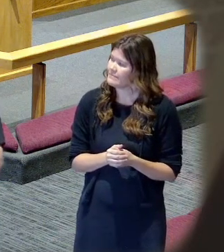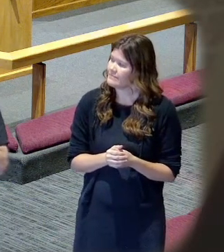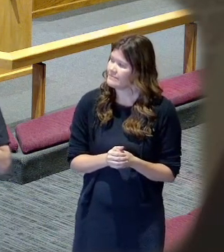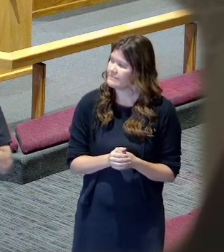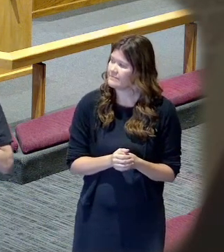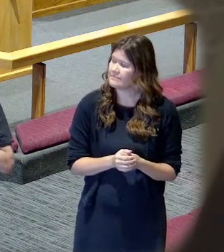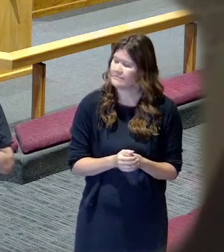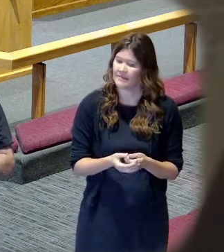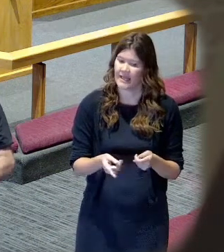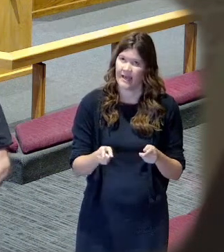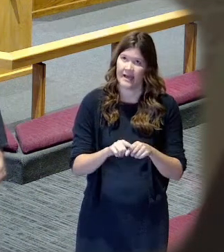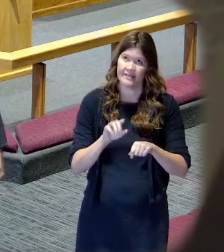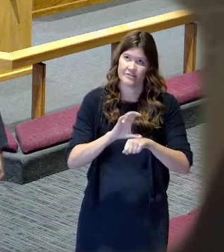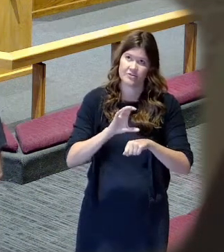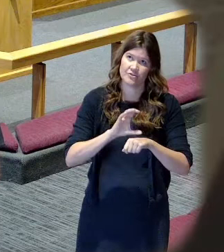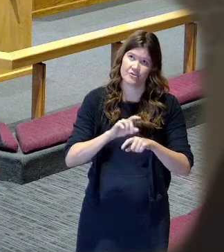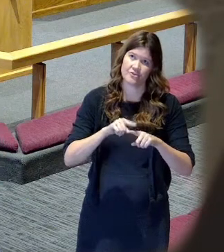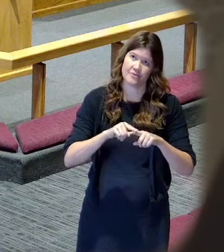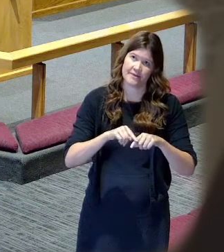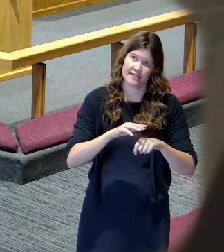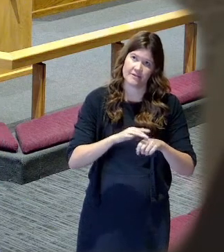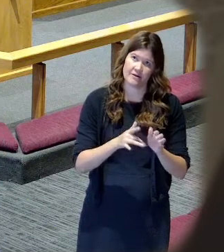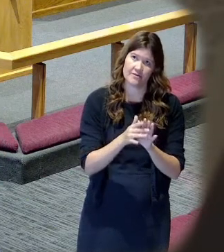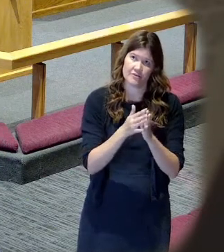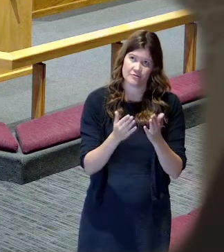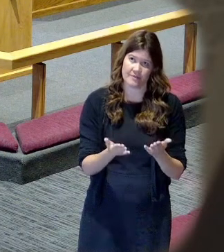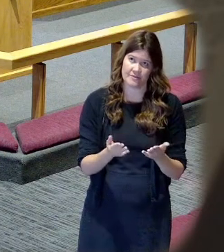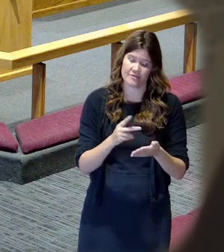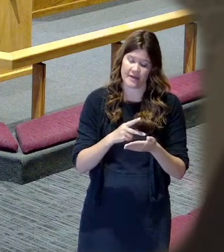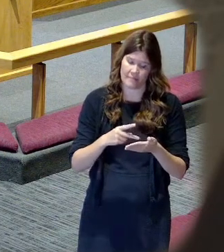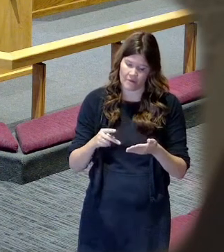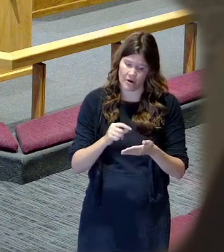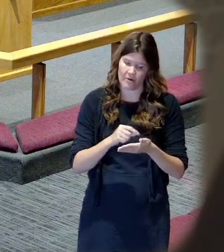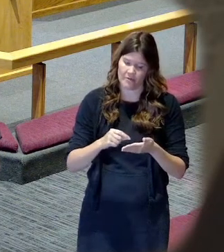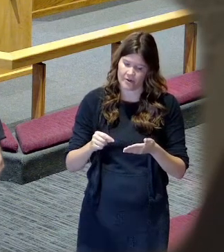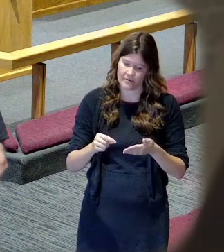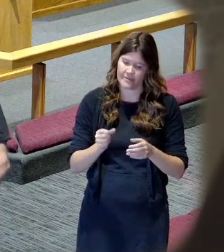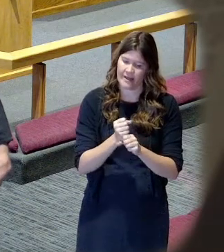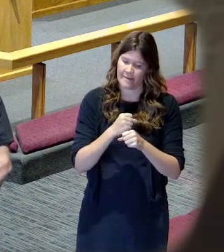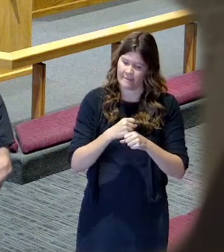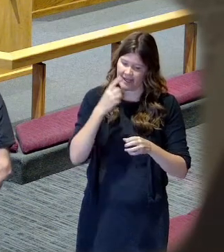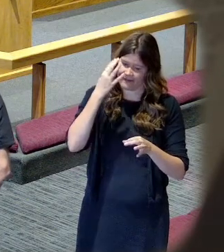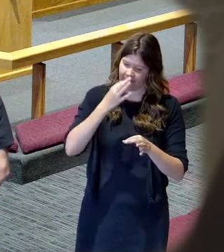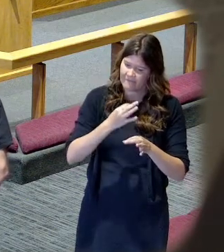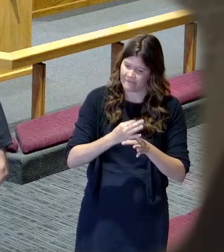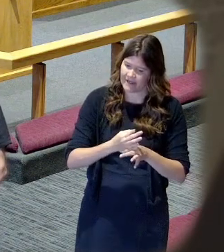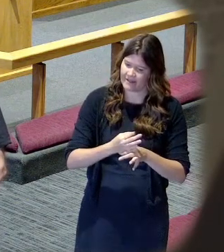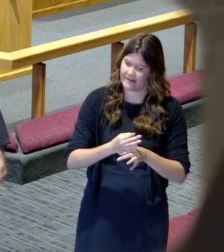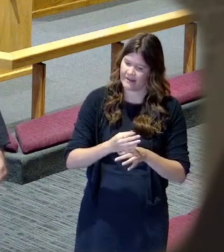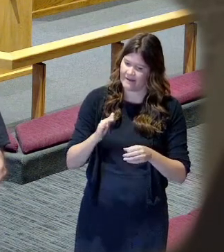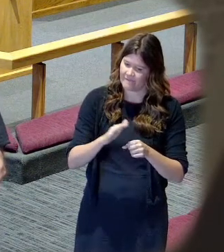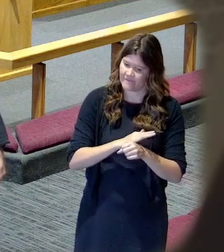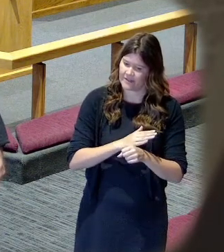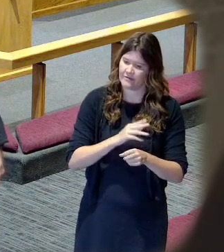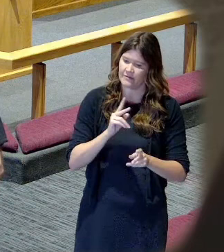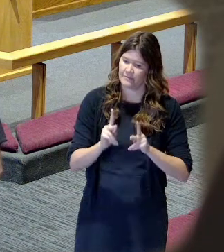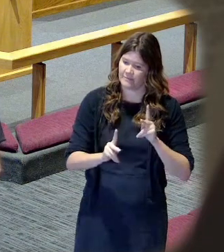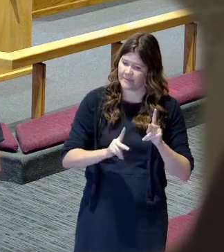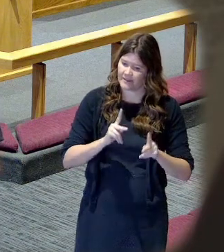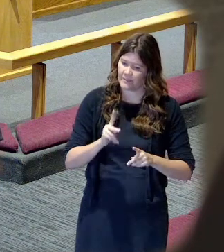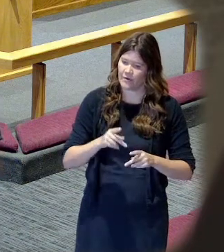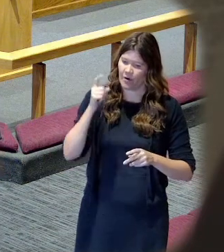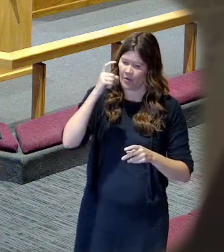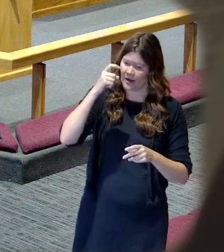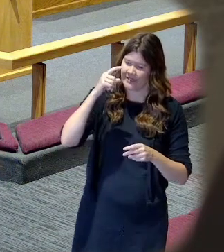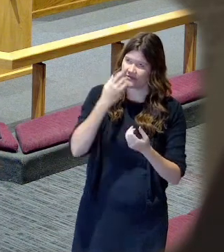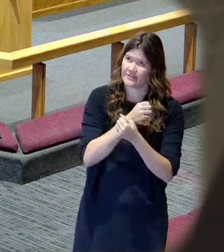As the church relies on the scriptures which Paul wrote, make faith-filled hearers wise for